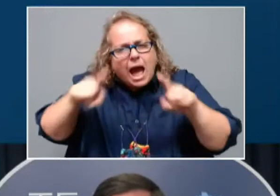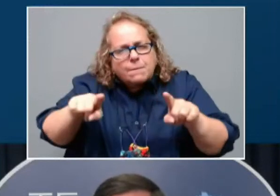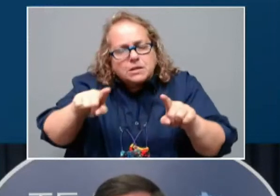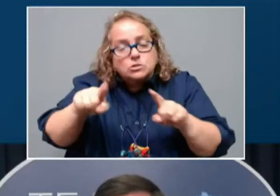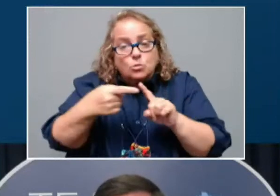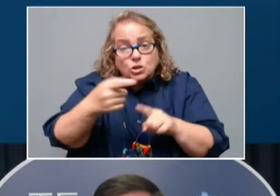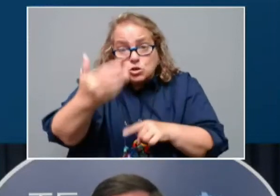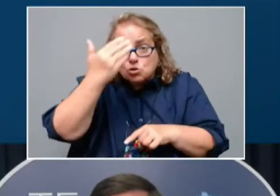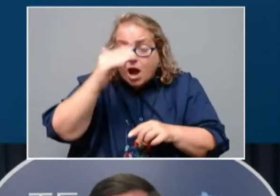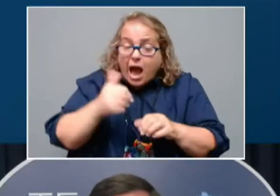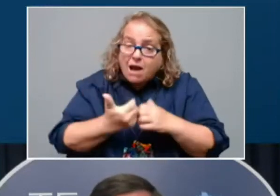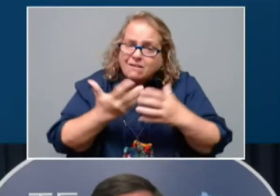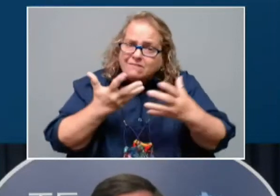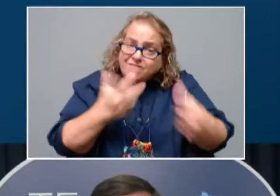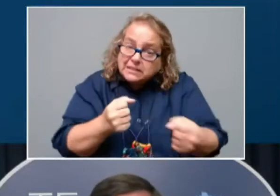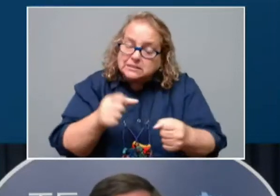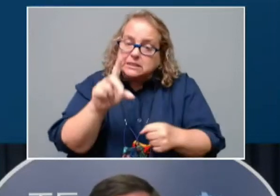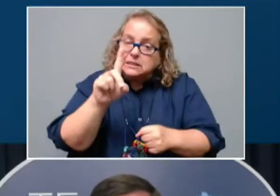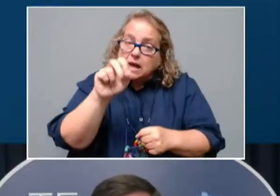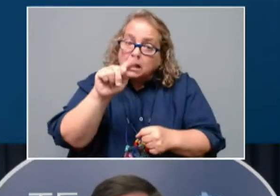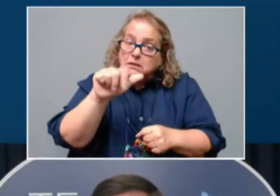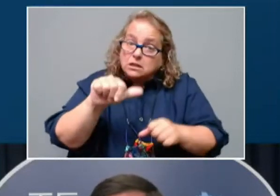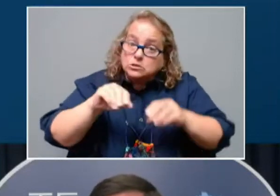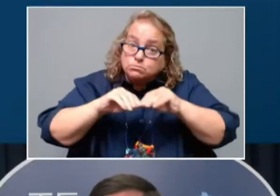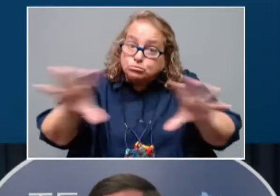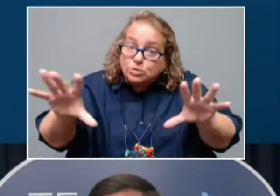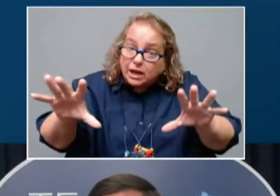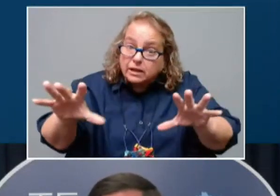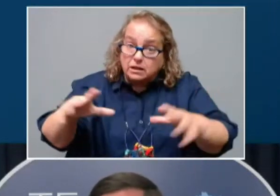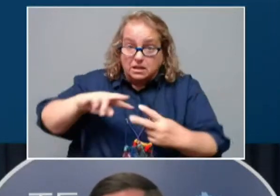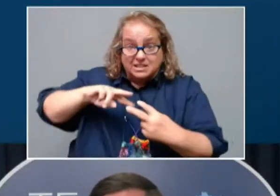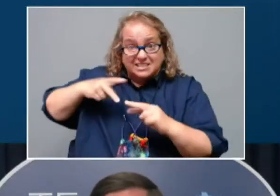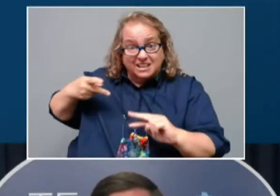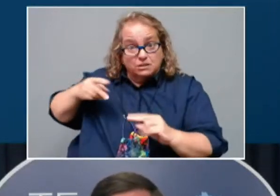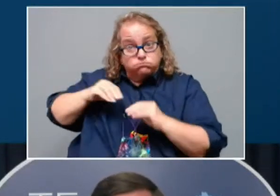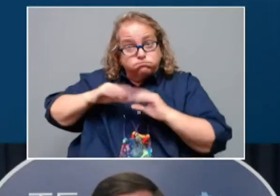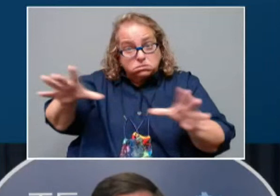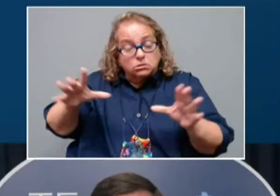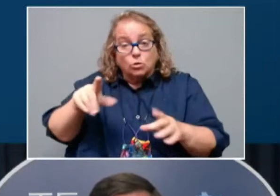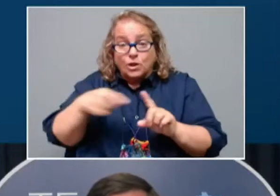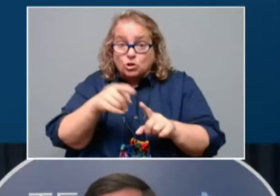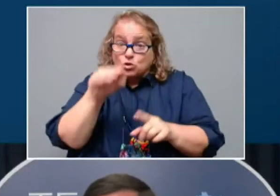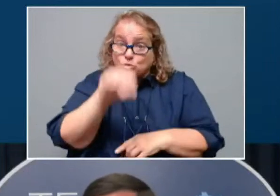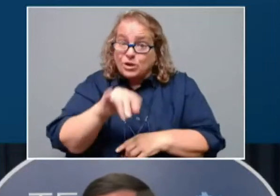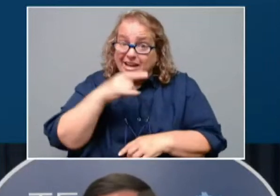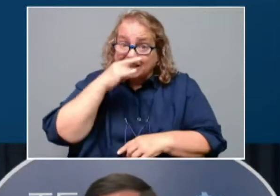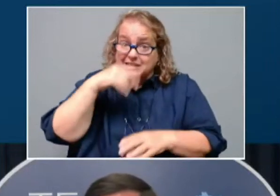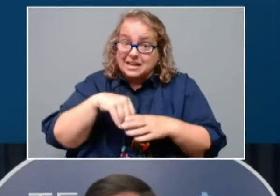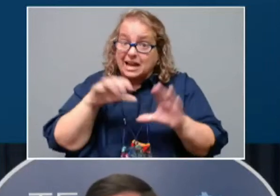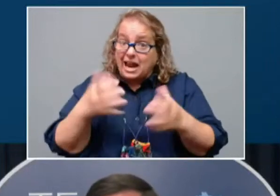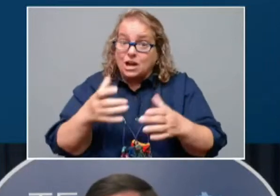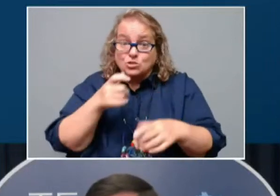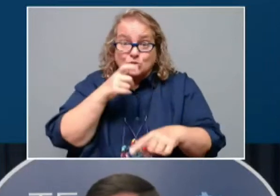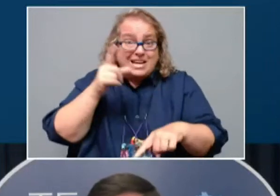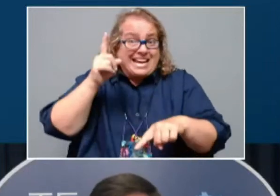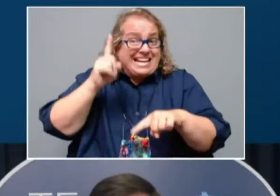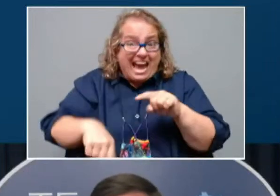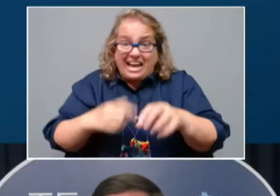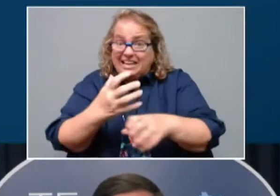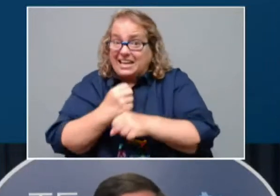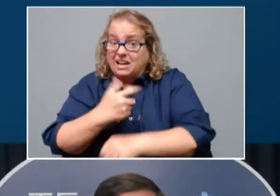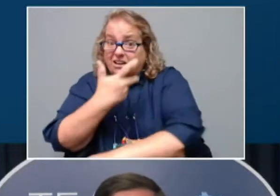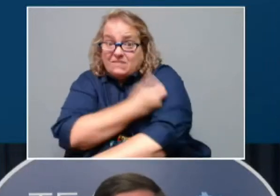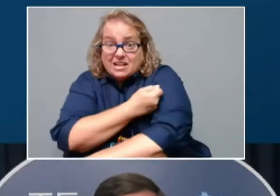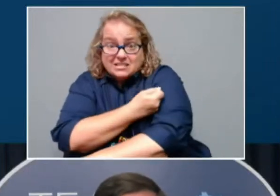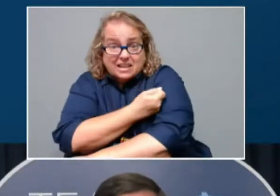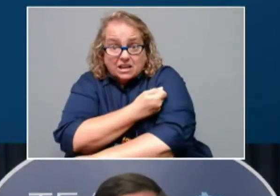spreads, especially among unvaccinated individuals. You put a whole class of kids that can't be vaccinated or who aren't vaccinated together.